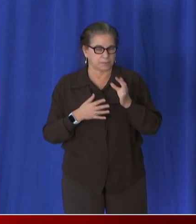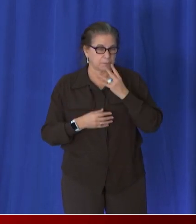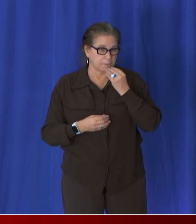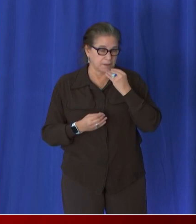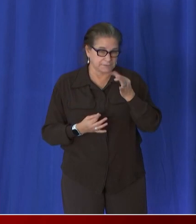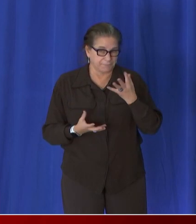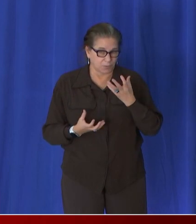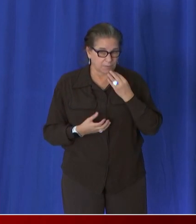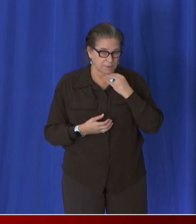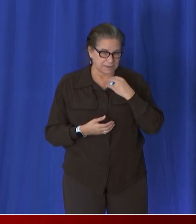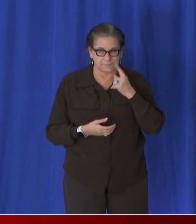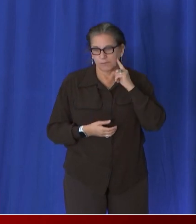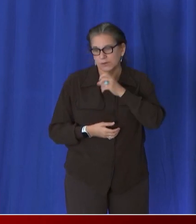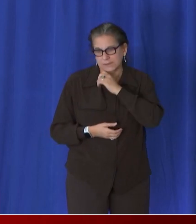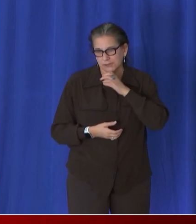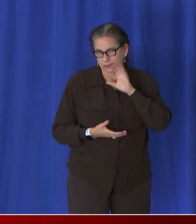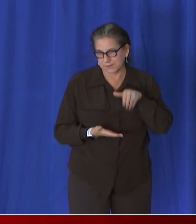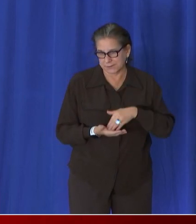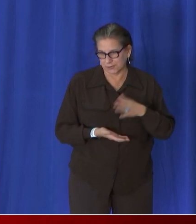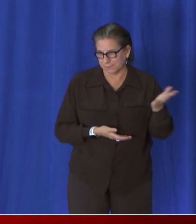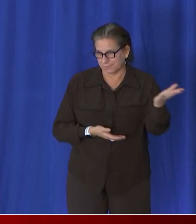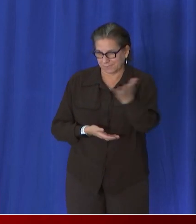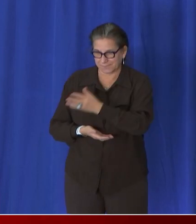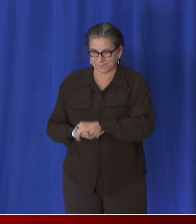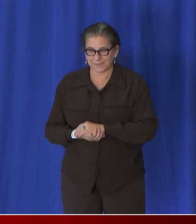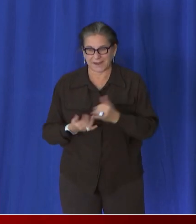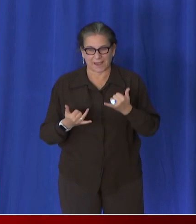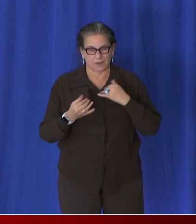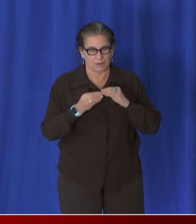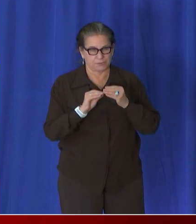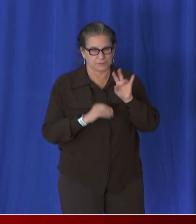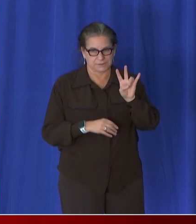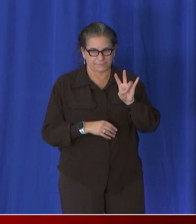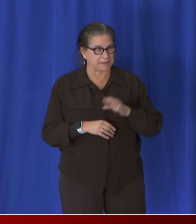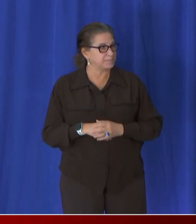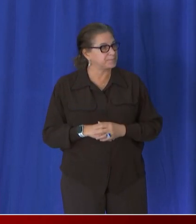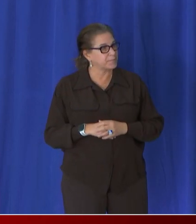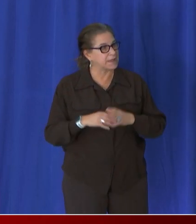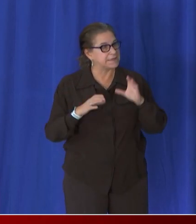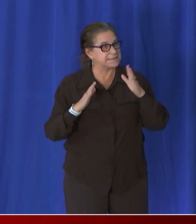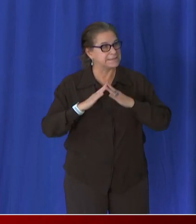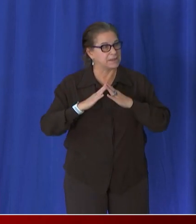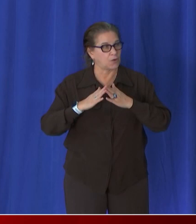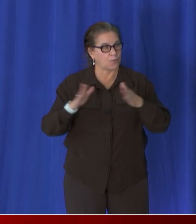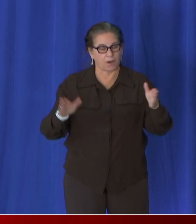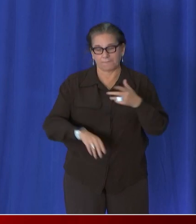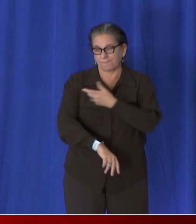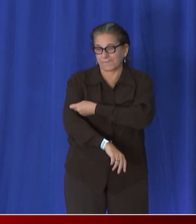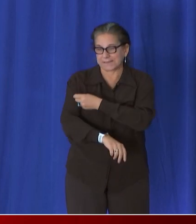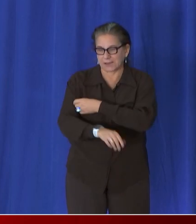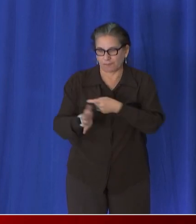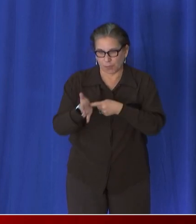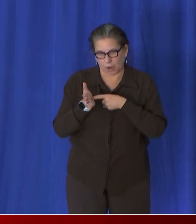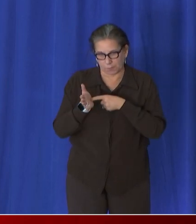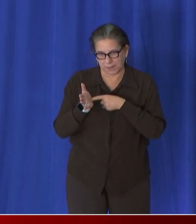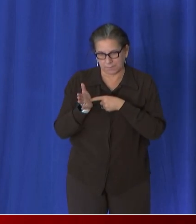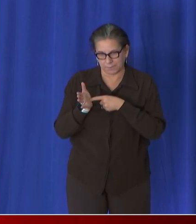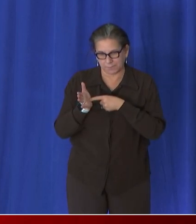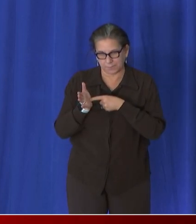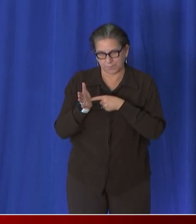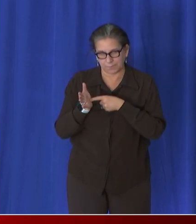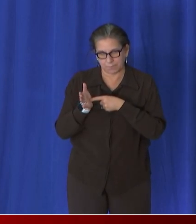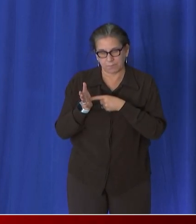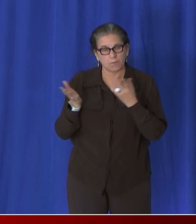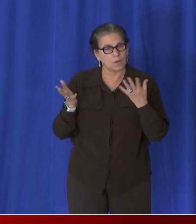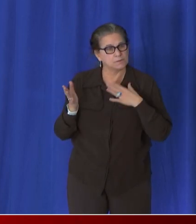7-point plan. And so we are, there's been frequent comparison between the situation